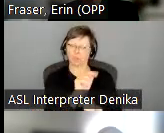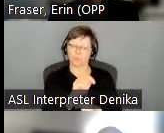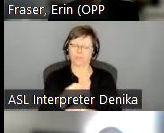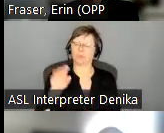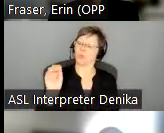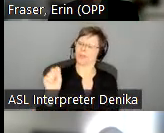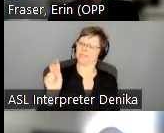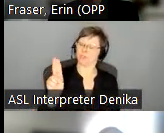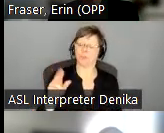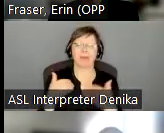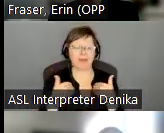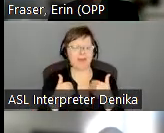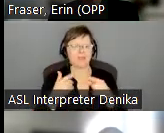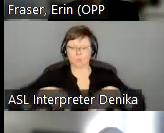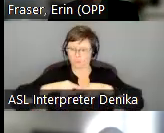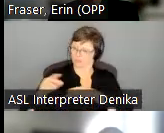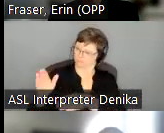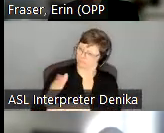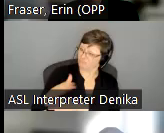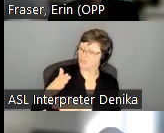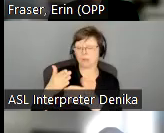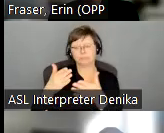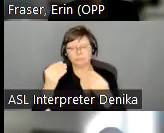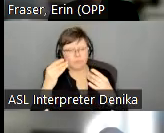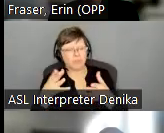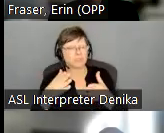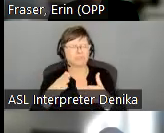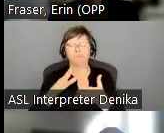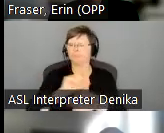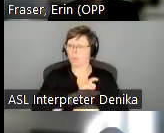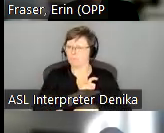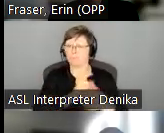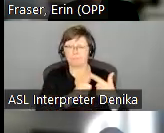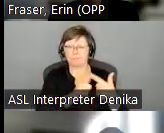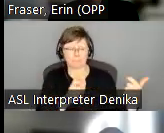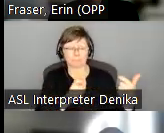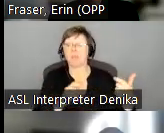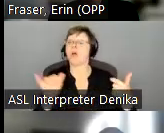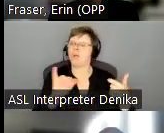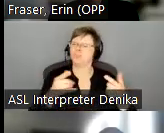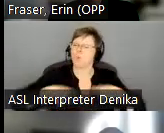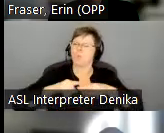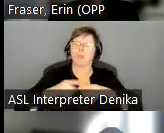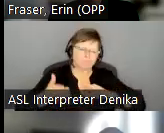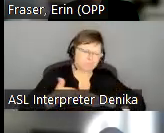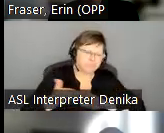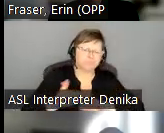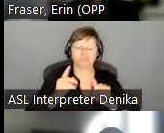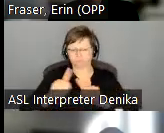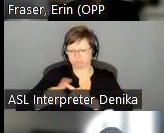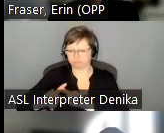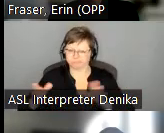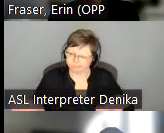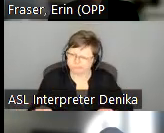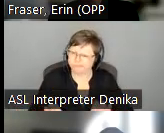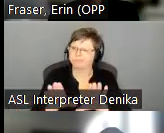services. We share intelligence with law enforcement. We coordinate and we do what's called deconfliction. So the whole theme behind this